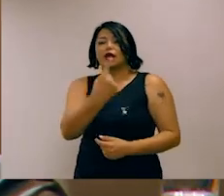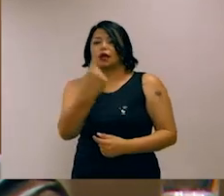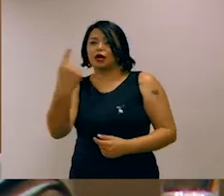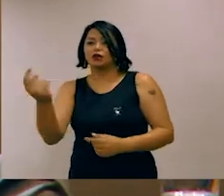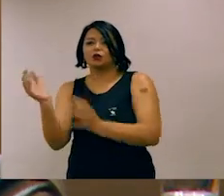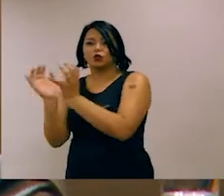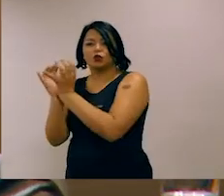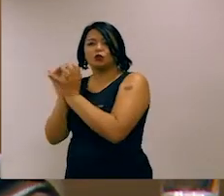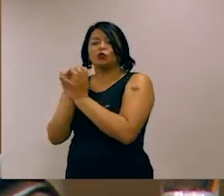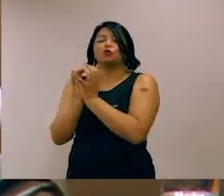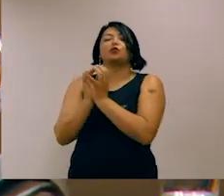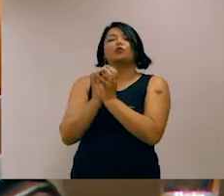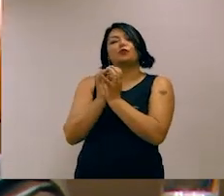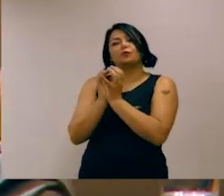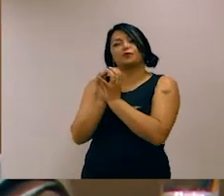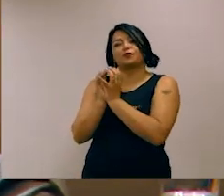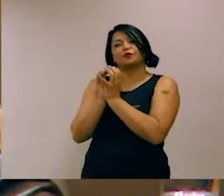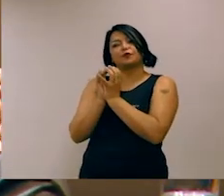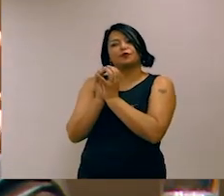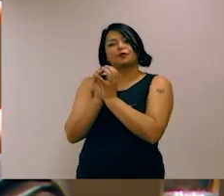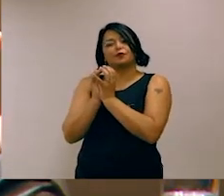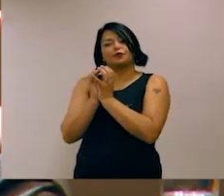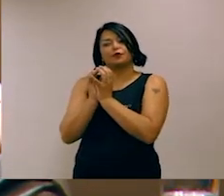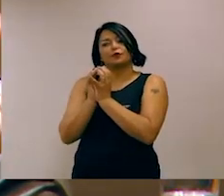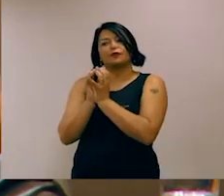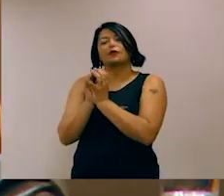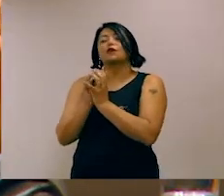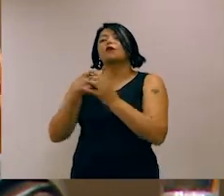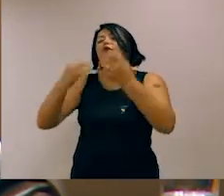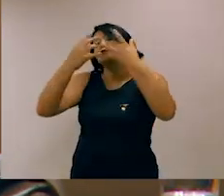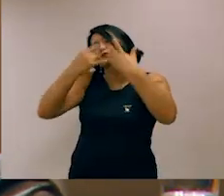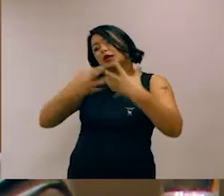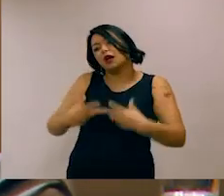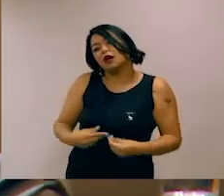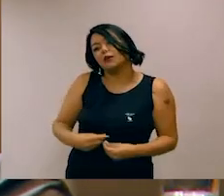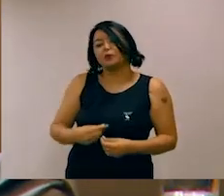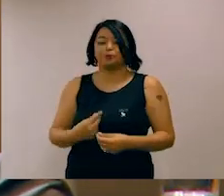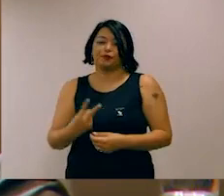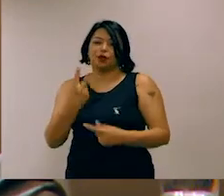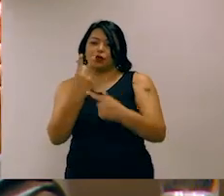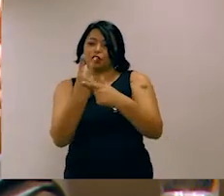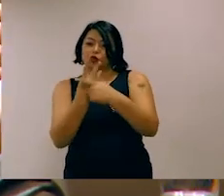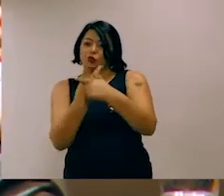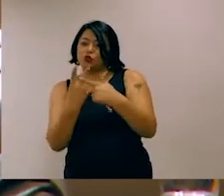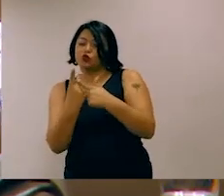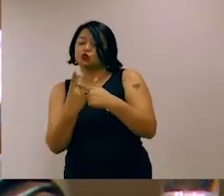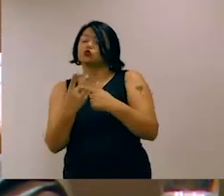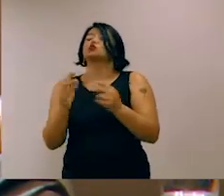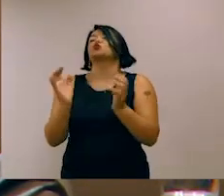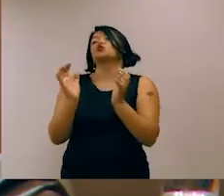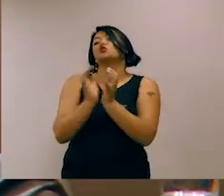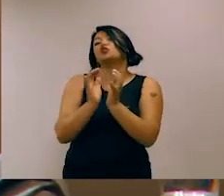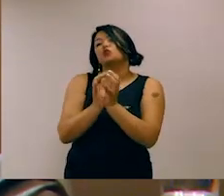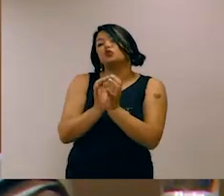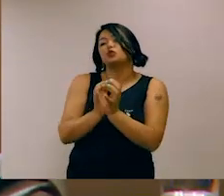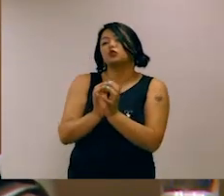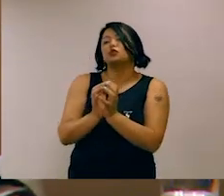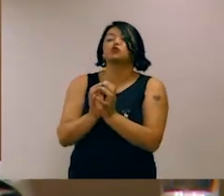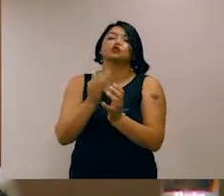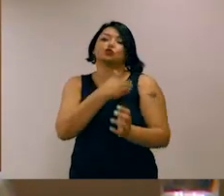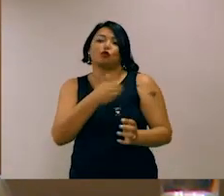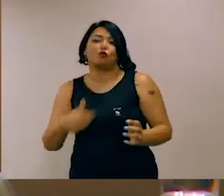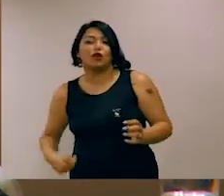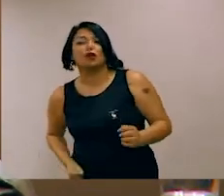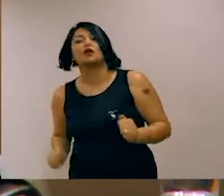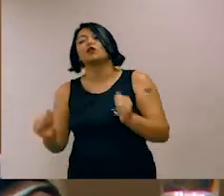from academics and other people from the government, and each team tried to solve a certain problem, and they followed up on it